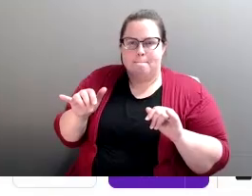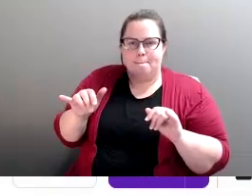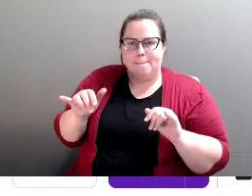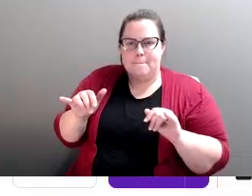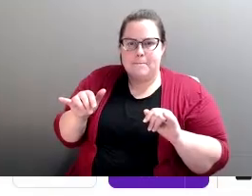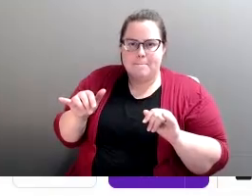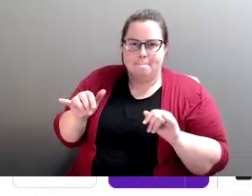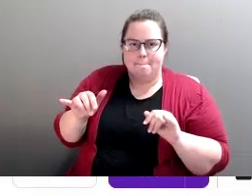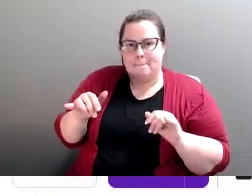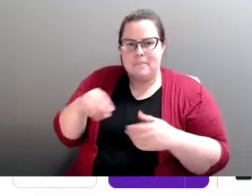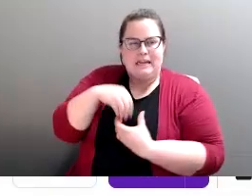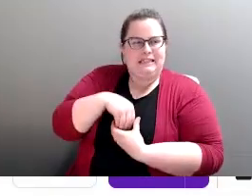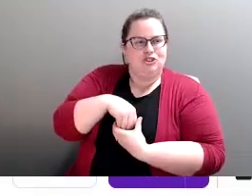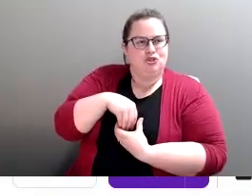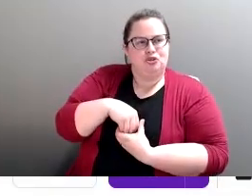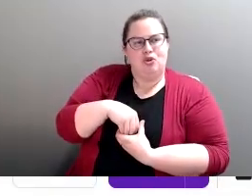internal,